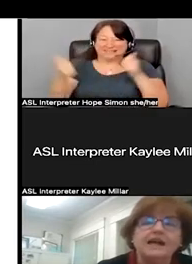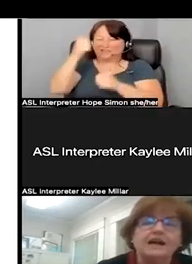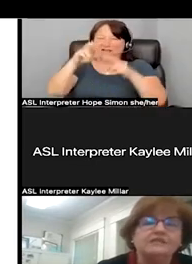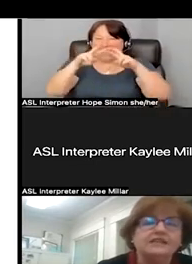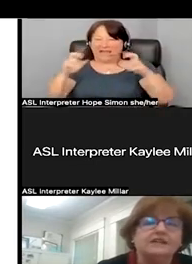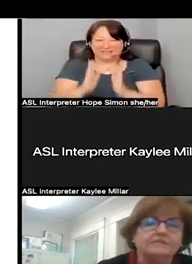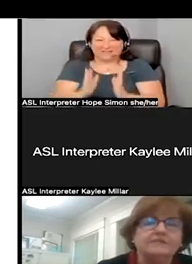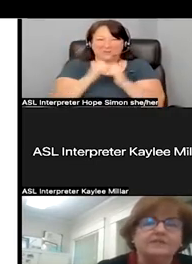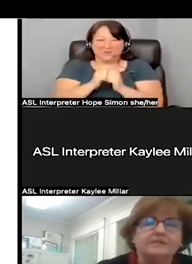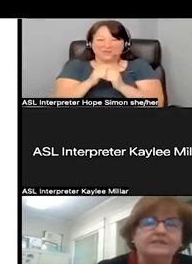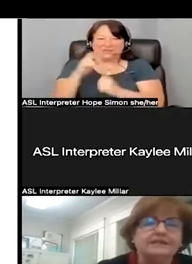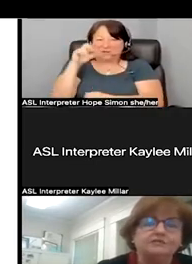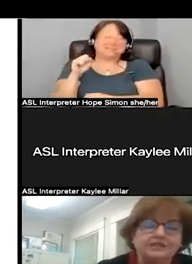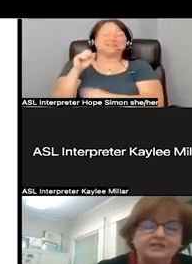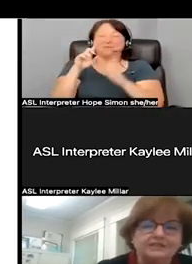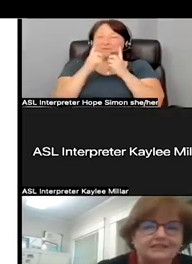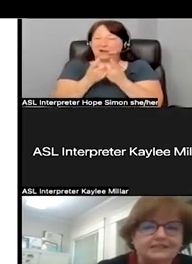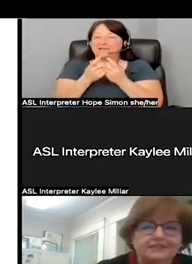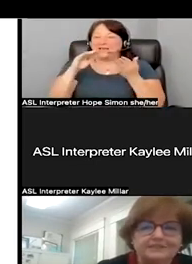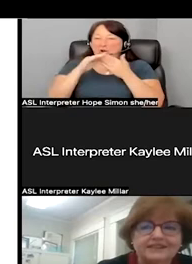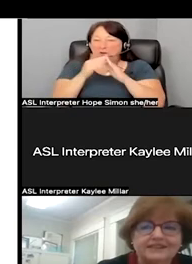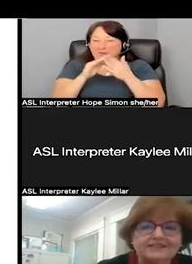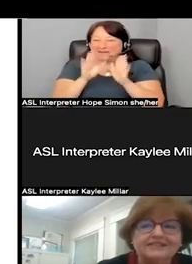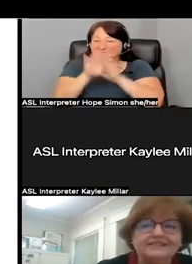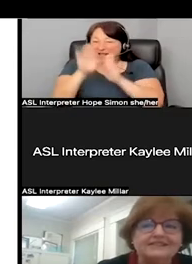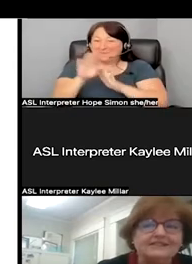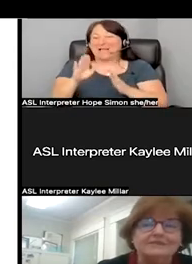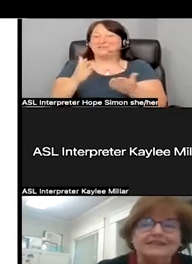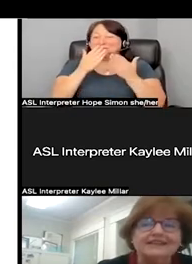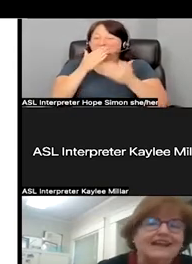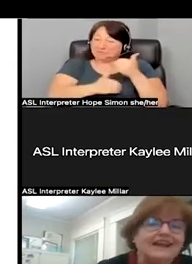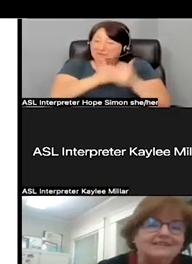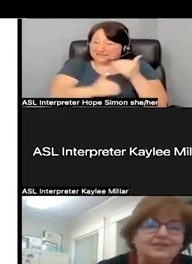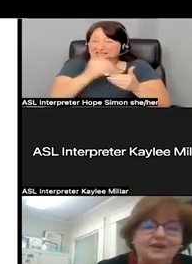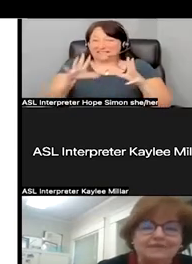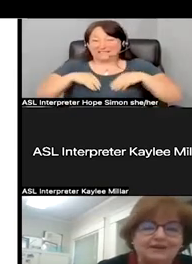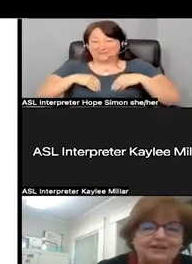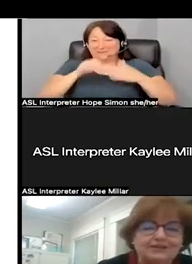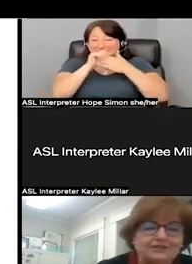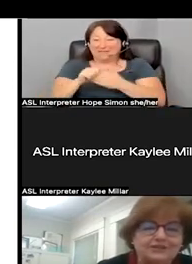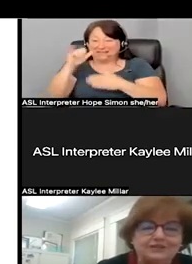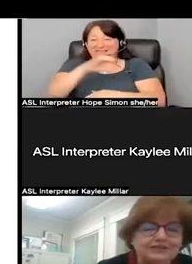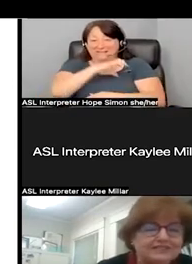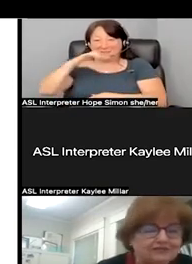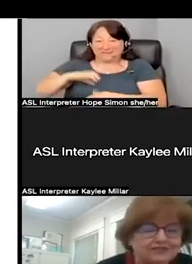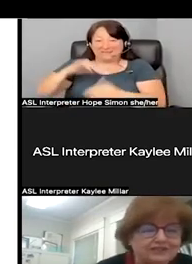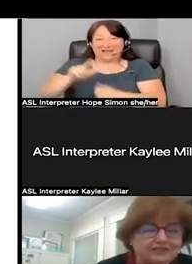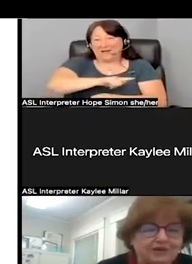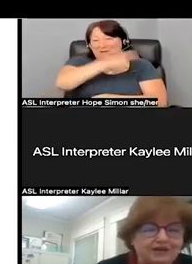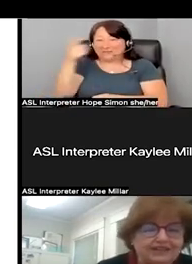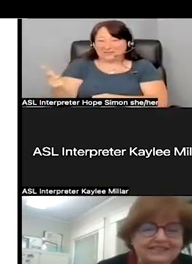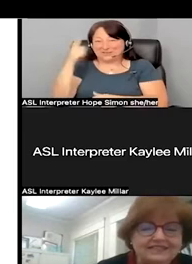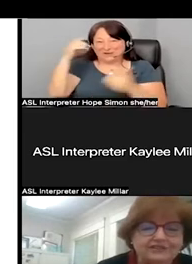of Housing and Urban Development, has graciously accepted to lead this committee. And so I'm now going to turn it over as an